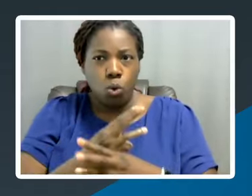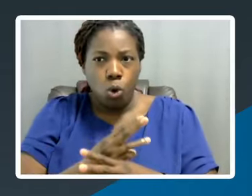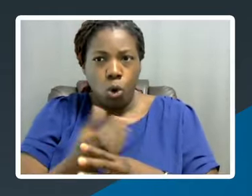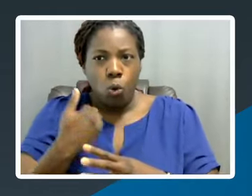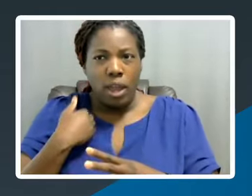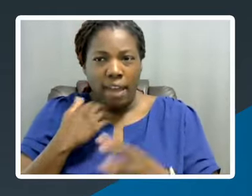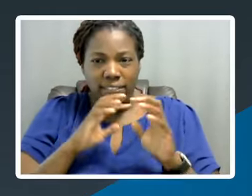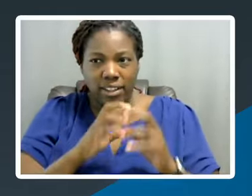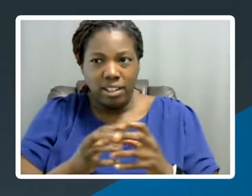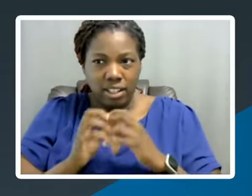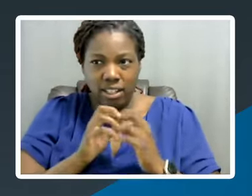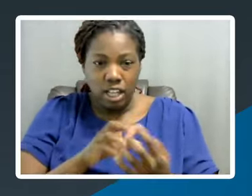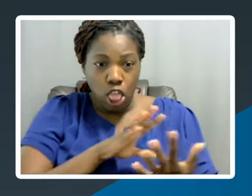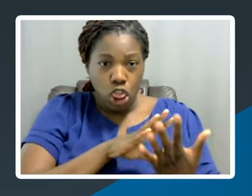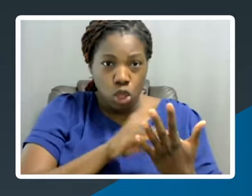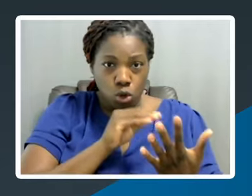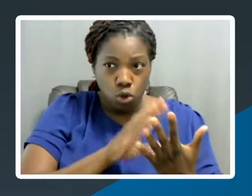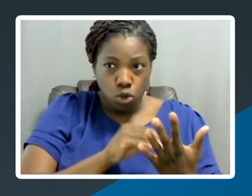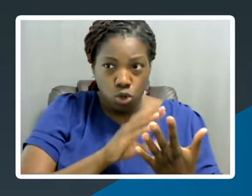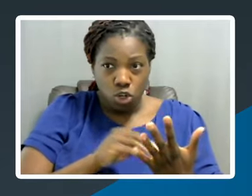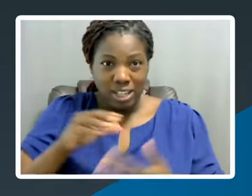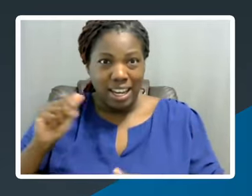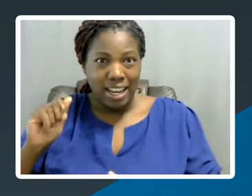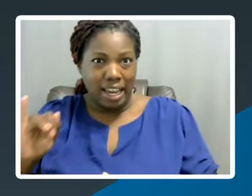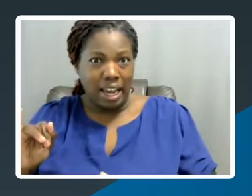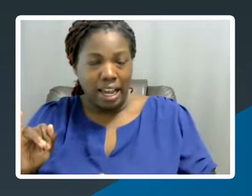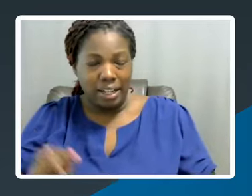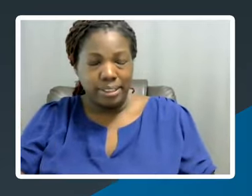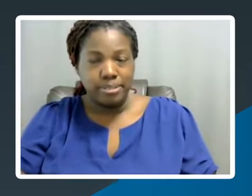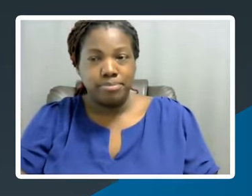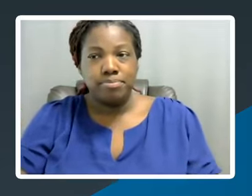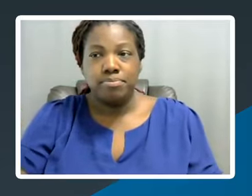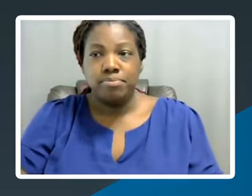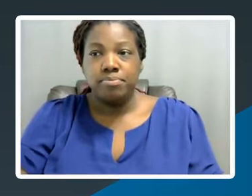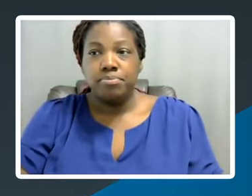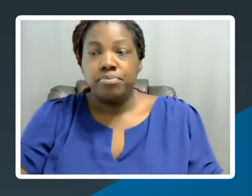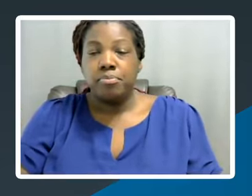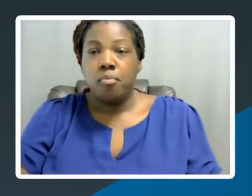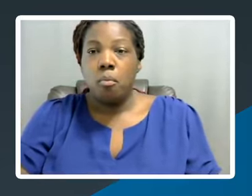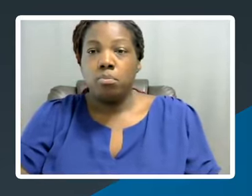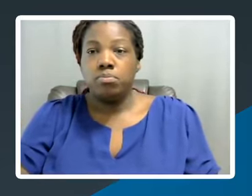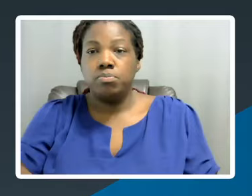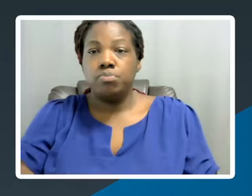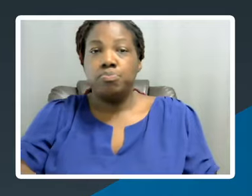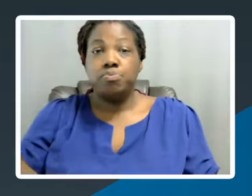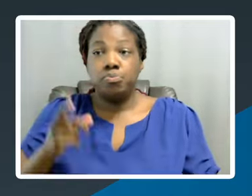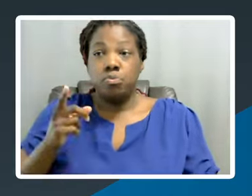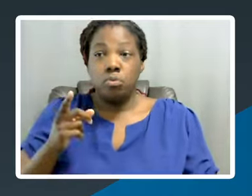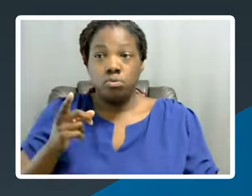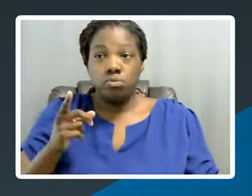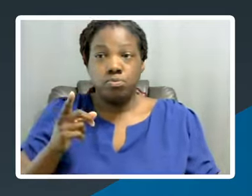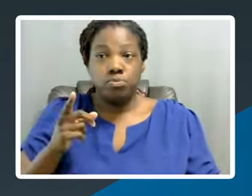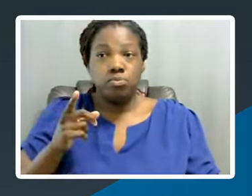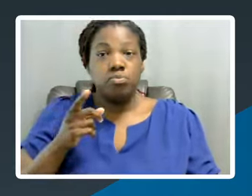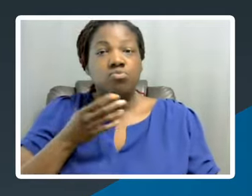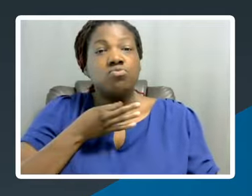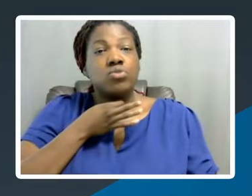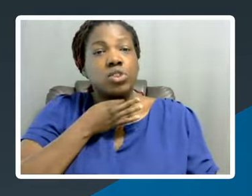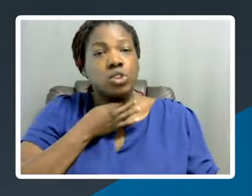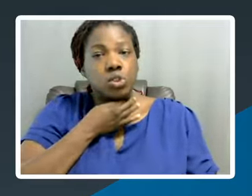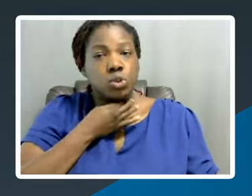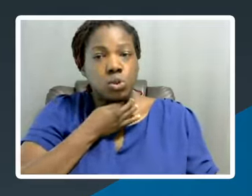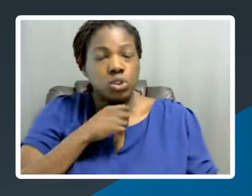between learning and AI. So let me start with this. Be curious to hear what some of the things are that